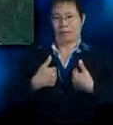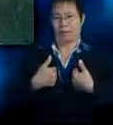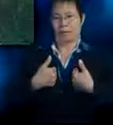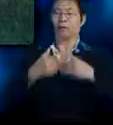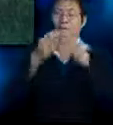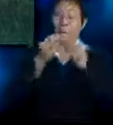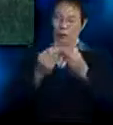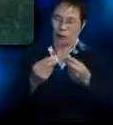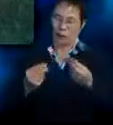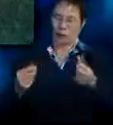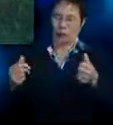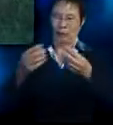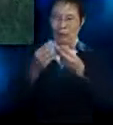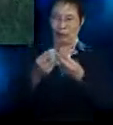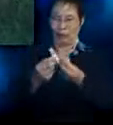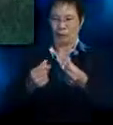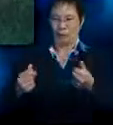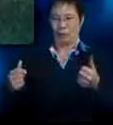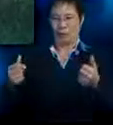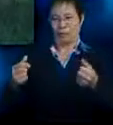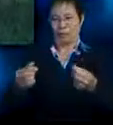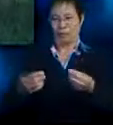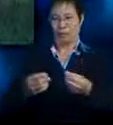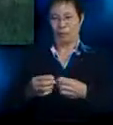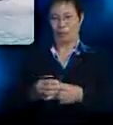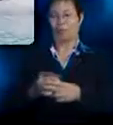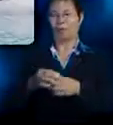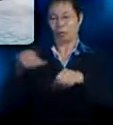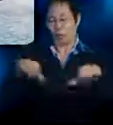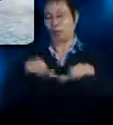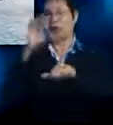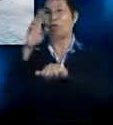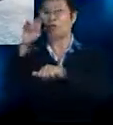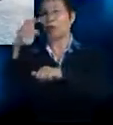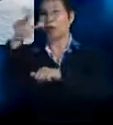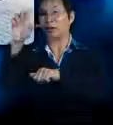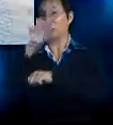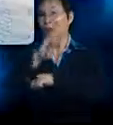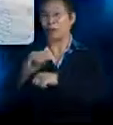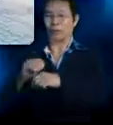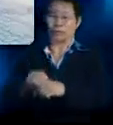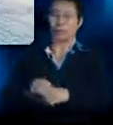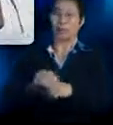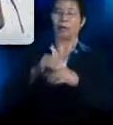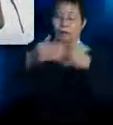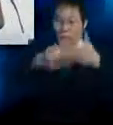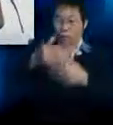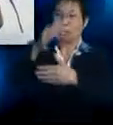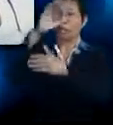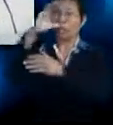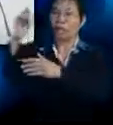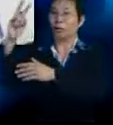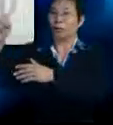due to the action of fungi and bacteria. In the process of decaying, carbon dioxide is